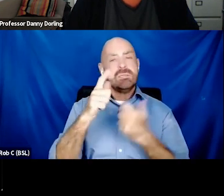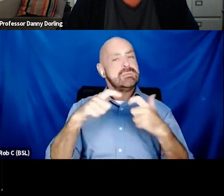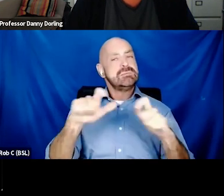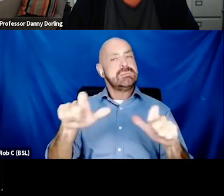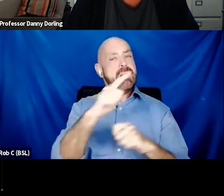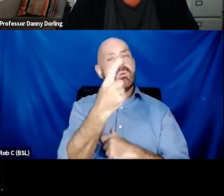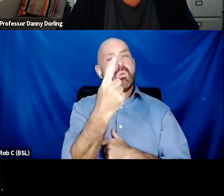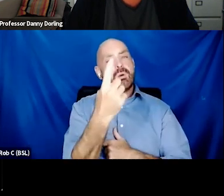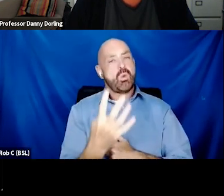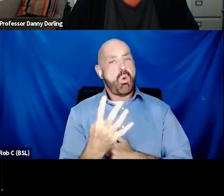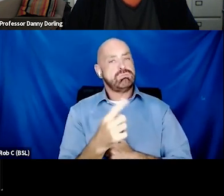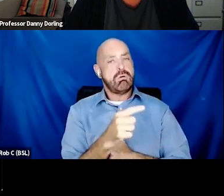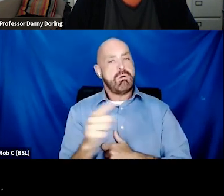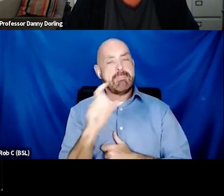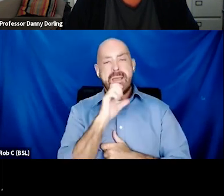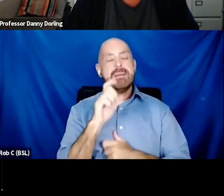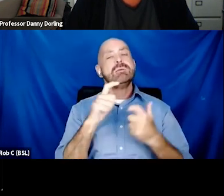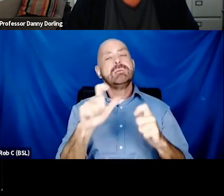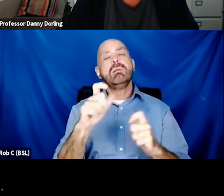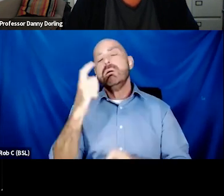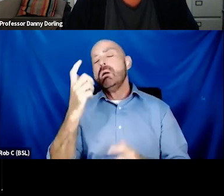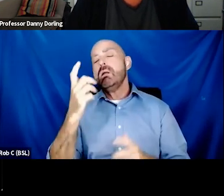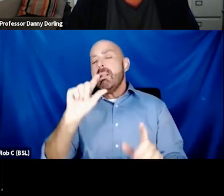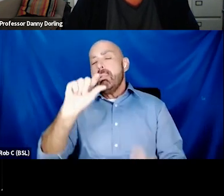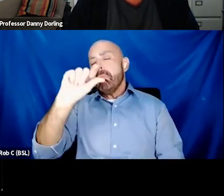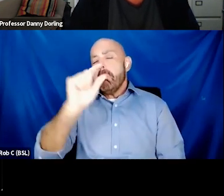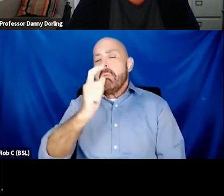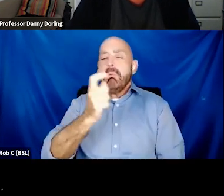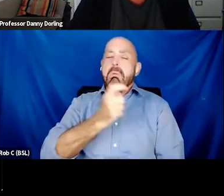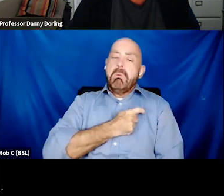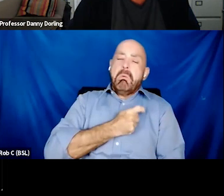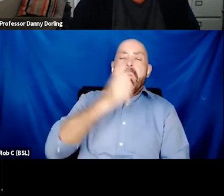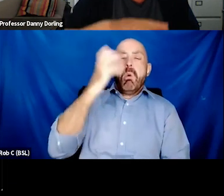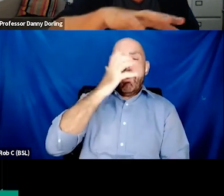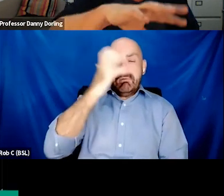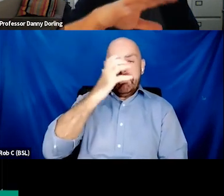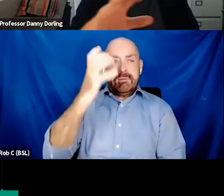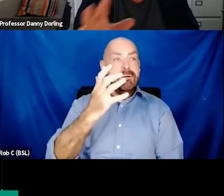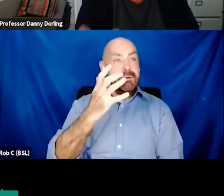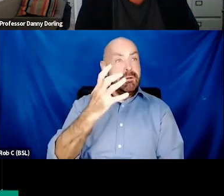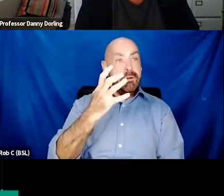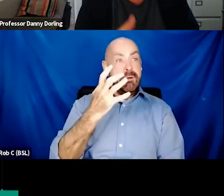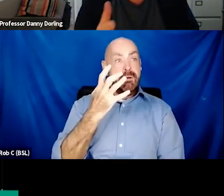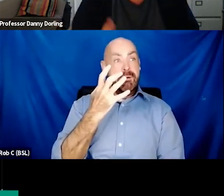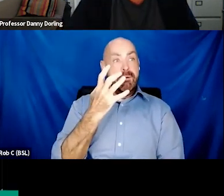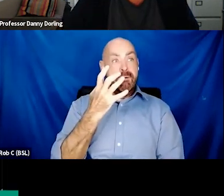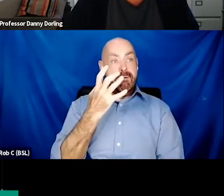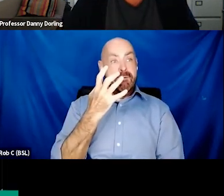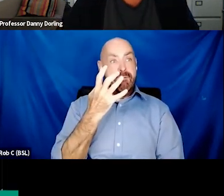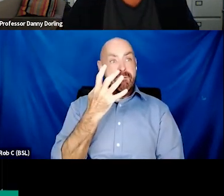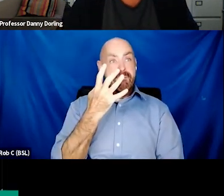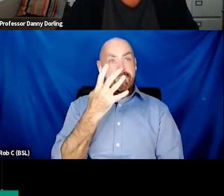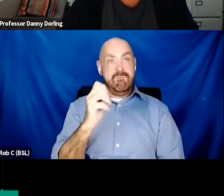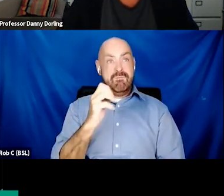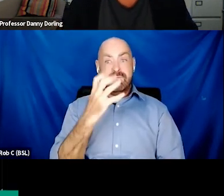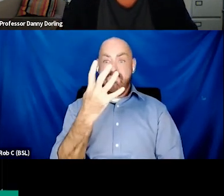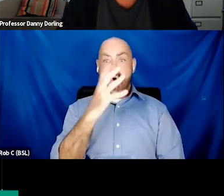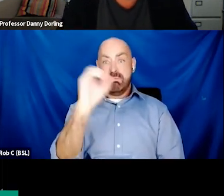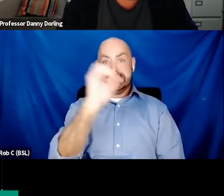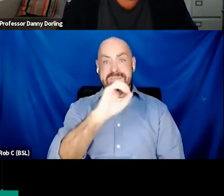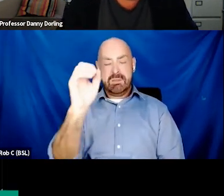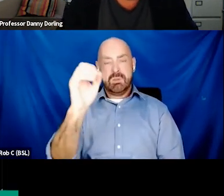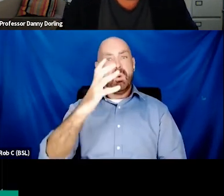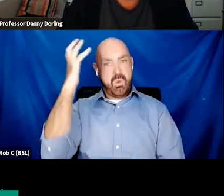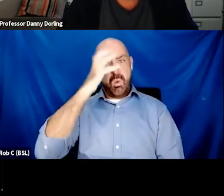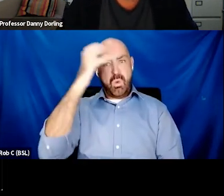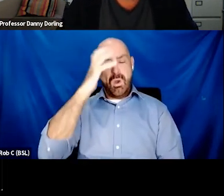quarter who say they're somewhat worried, and 4% who say that they're very worried. But you can see you've got a larger group